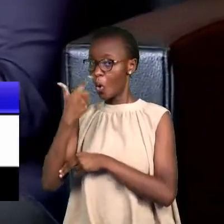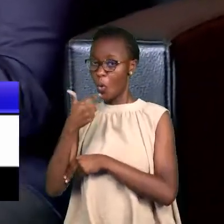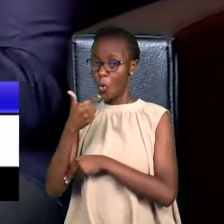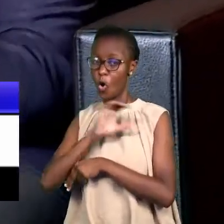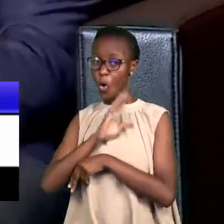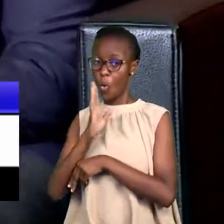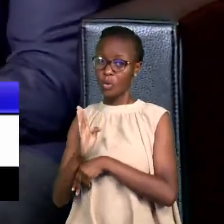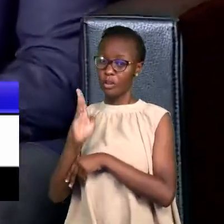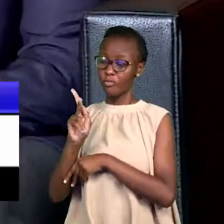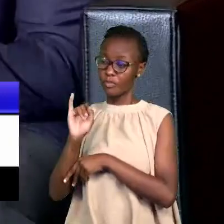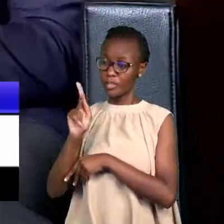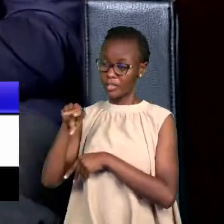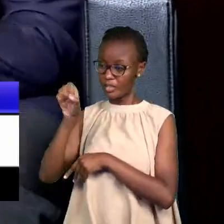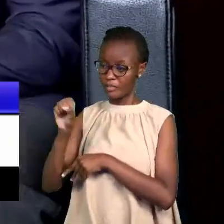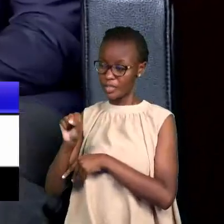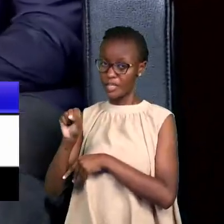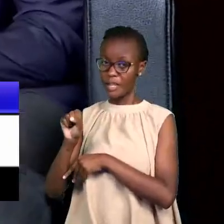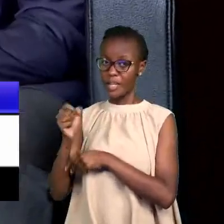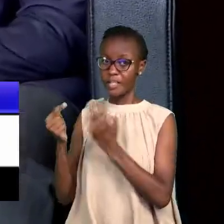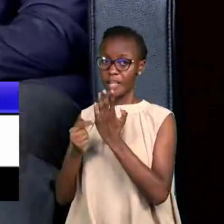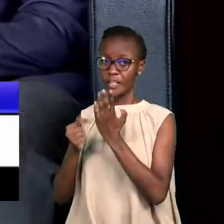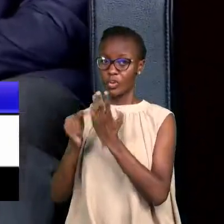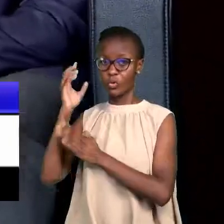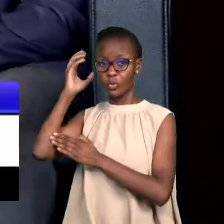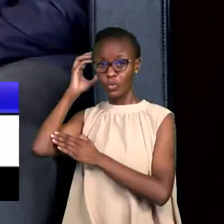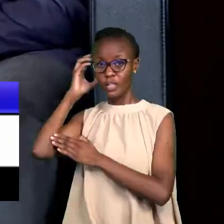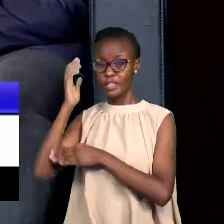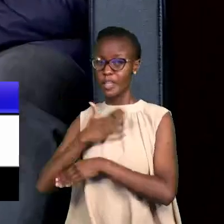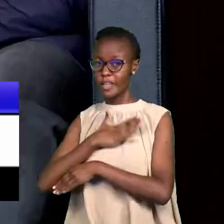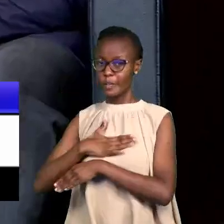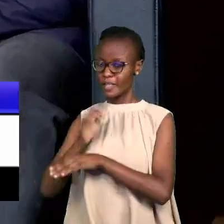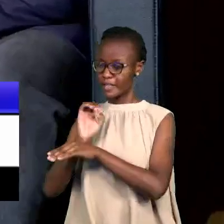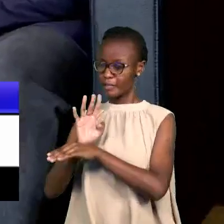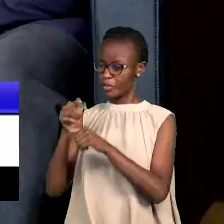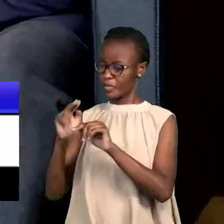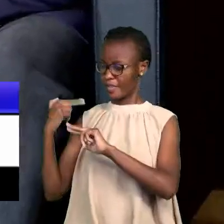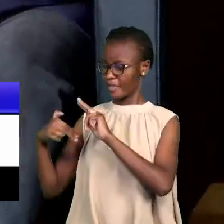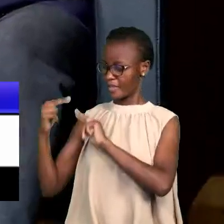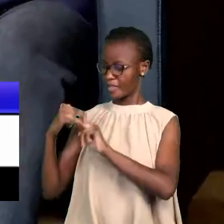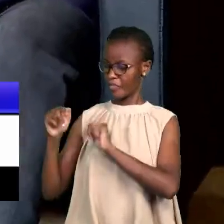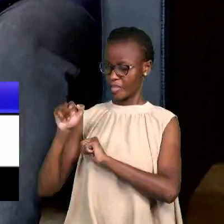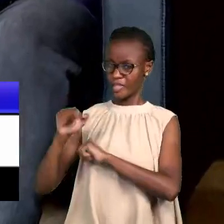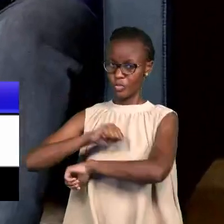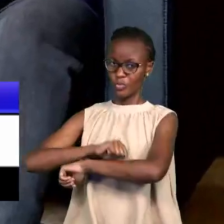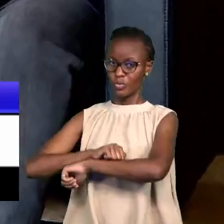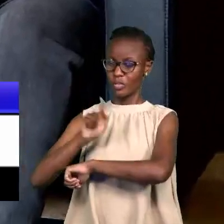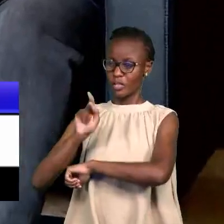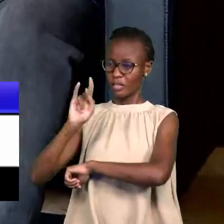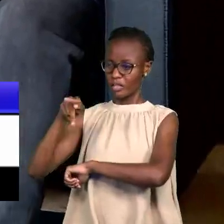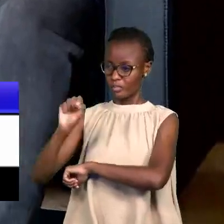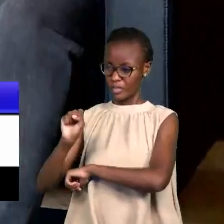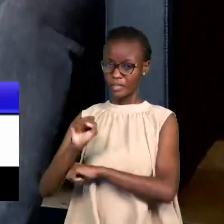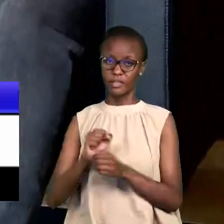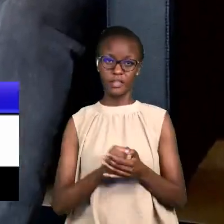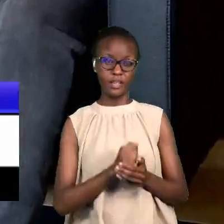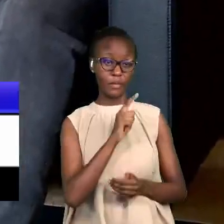creating time. Please describe to us your journey to being the founder and director of Kips Technical College. Kips Technical